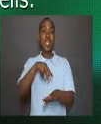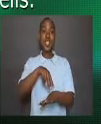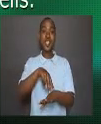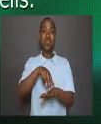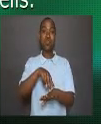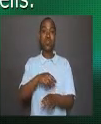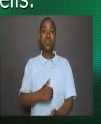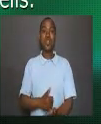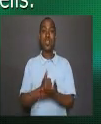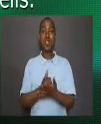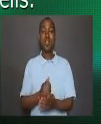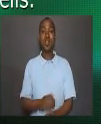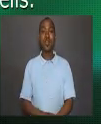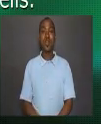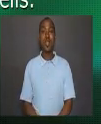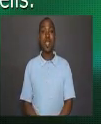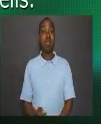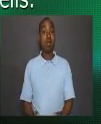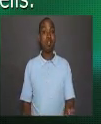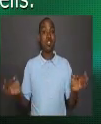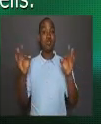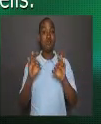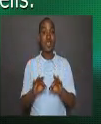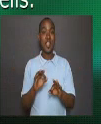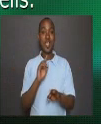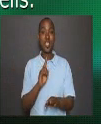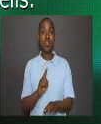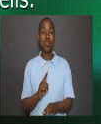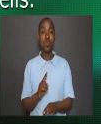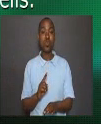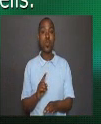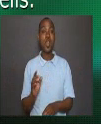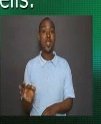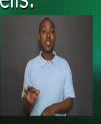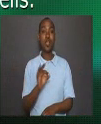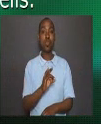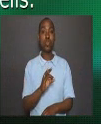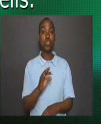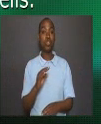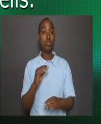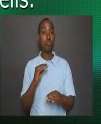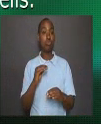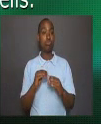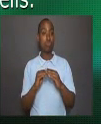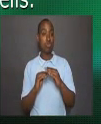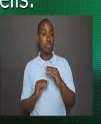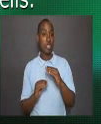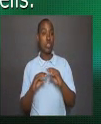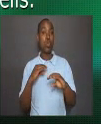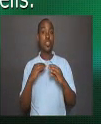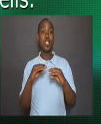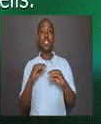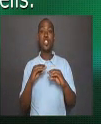It is important for plants to have less concentrated fluid surrounding the